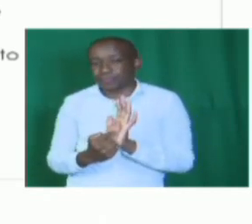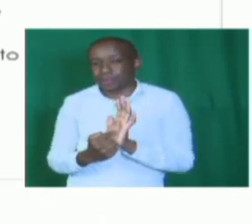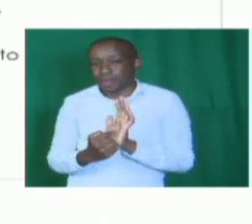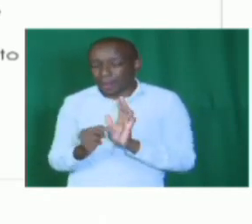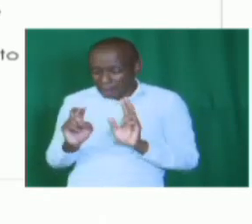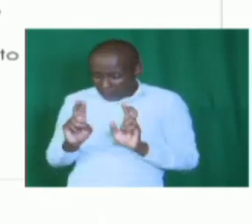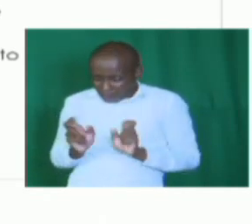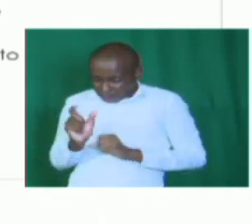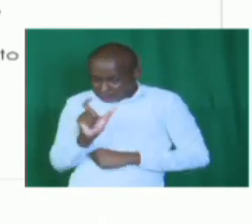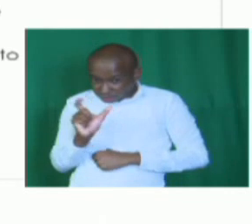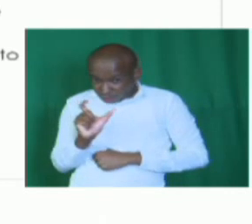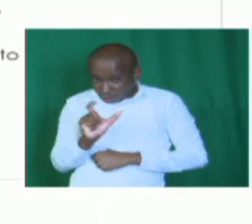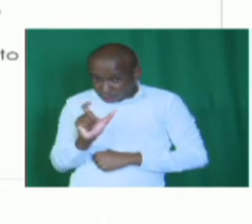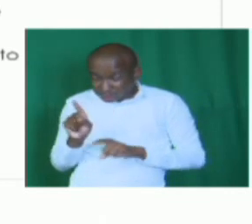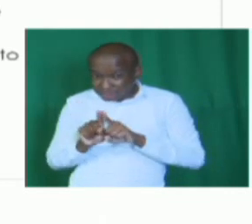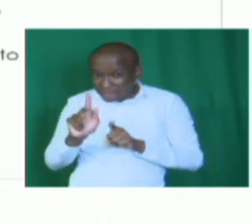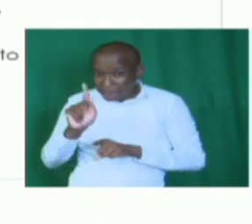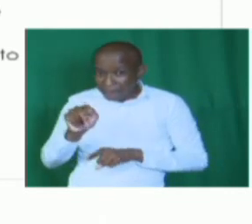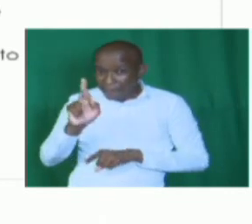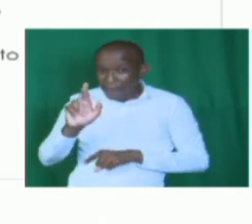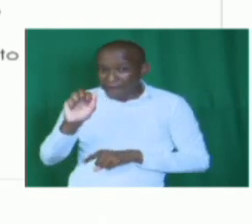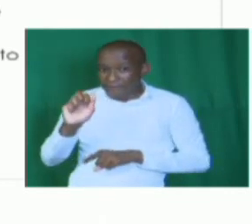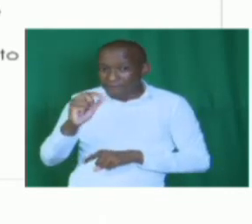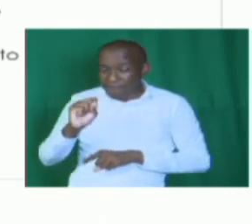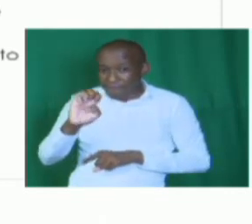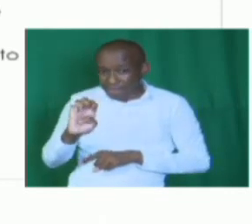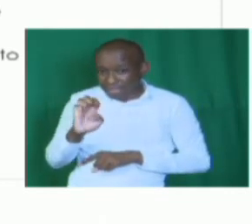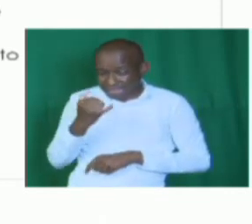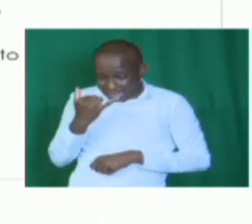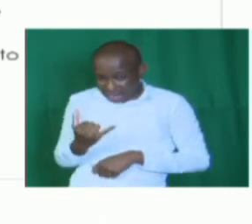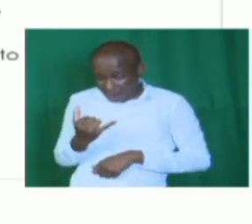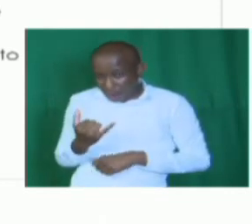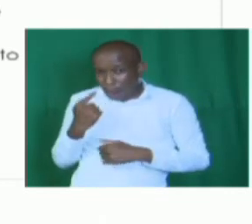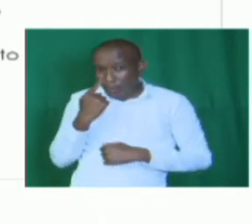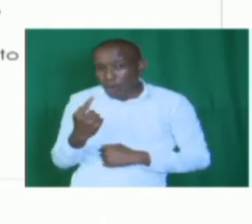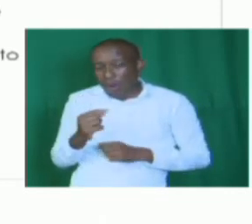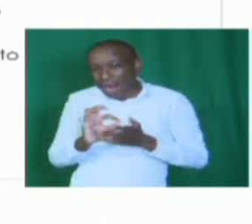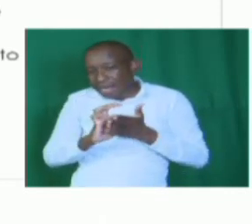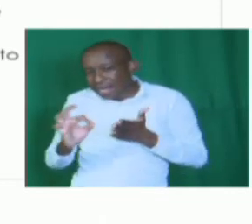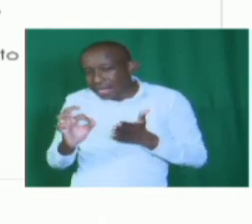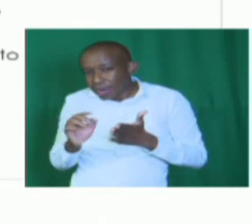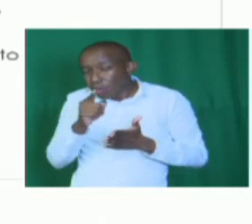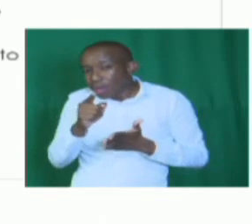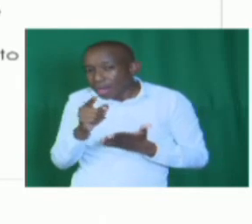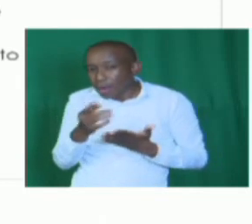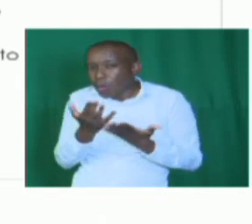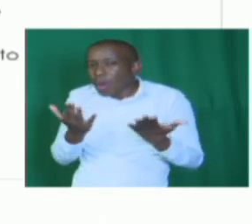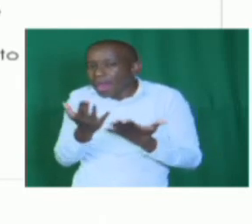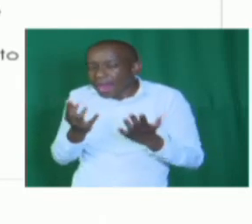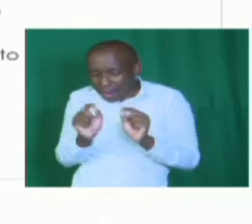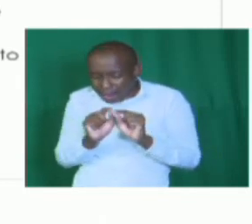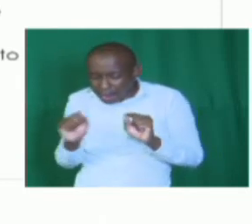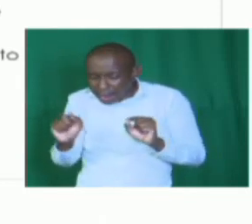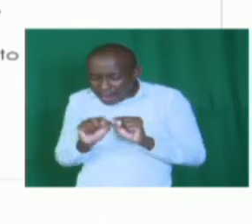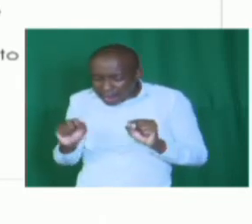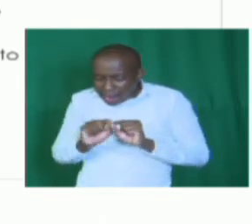phrase. Okay, so you're not just picking anything, but we are basing it from what you have underlined. We